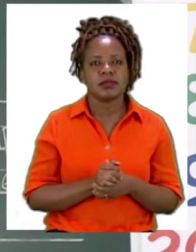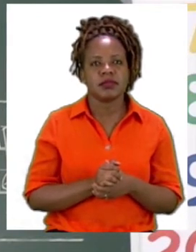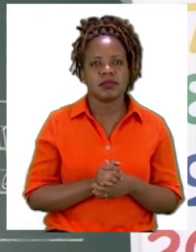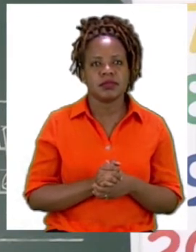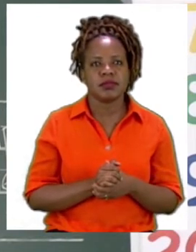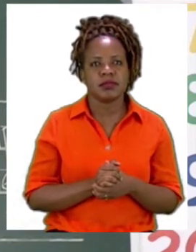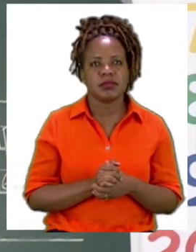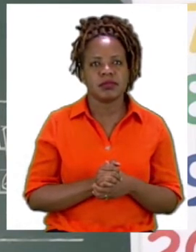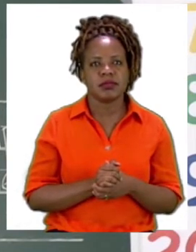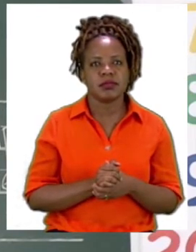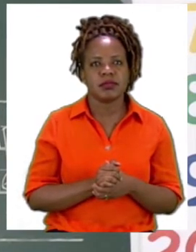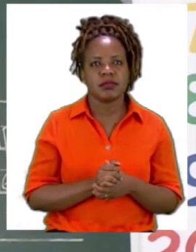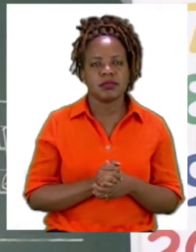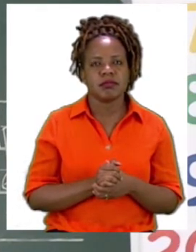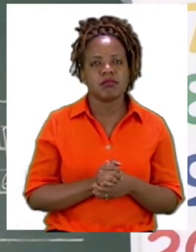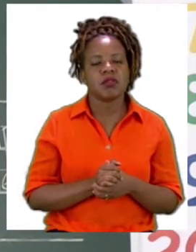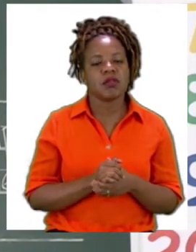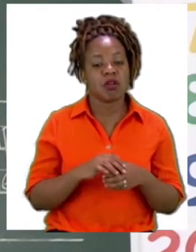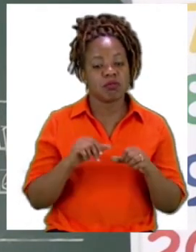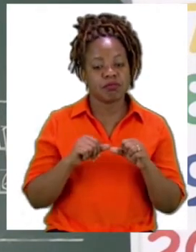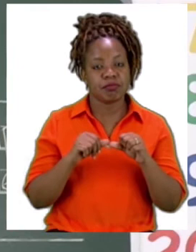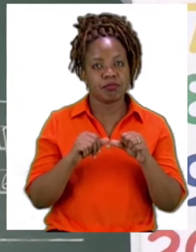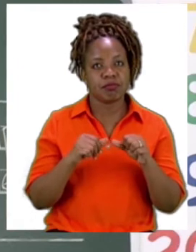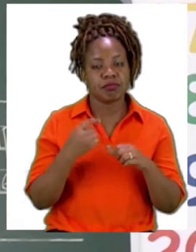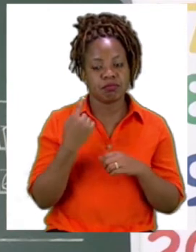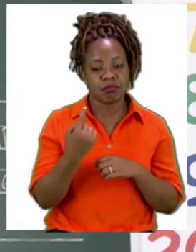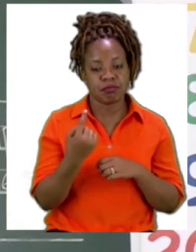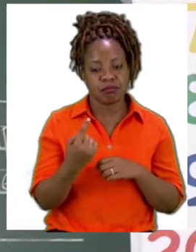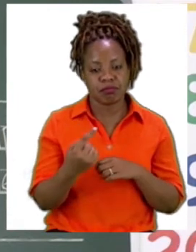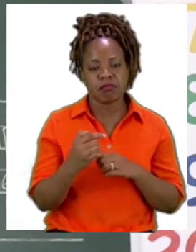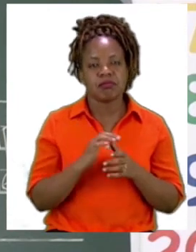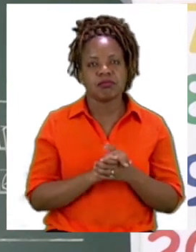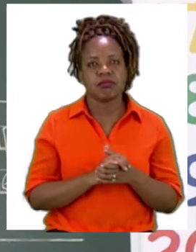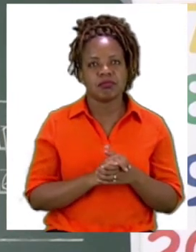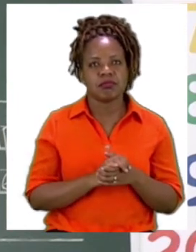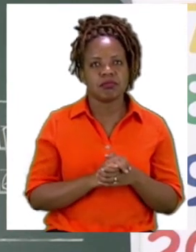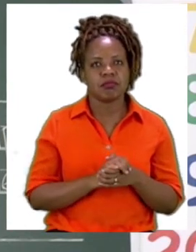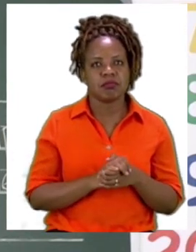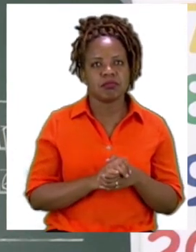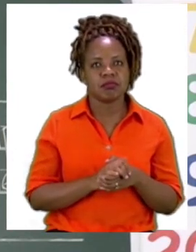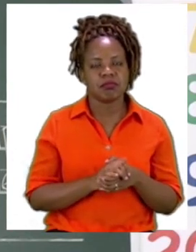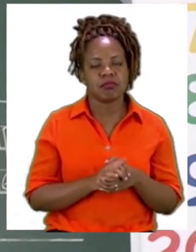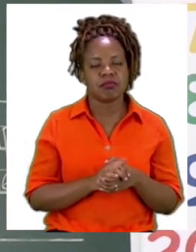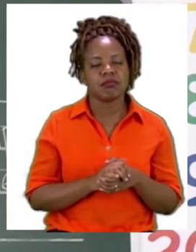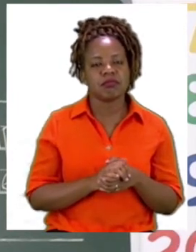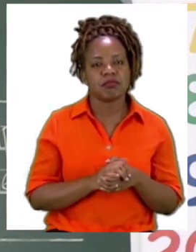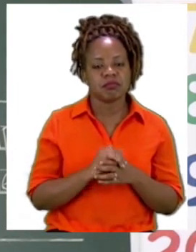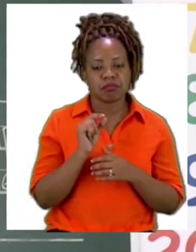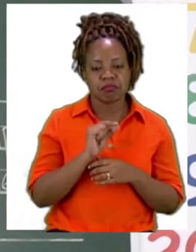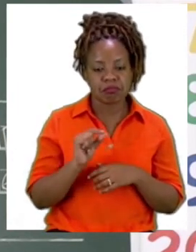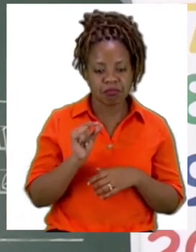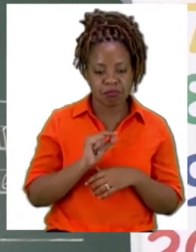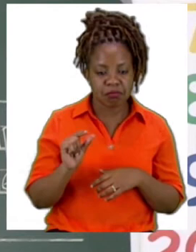Now, I want you to continue the rest of the punctuation for the sentences